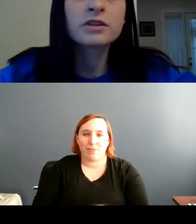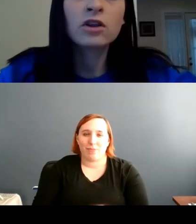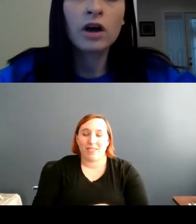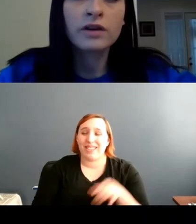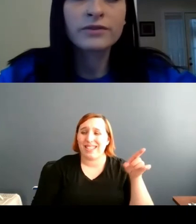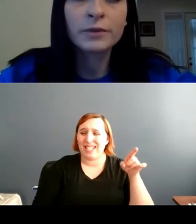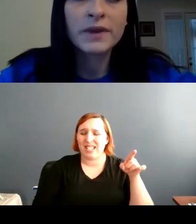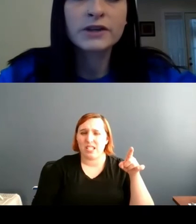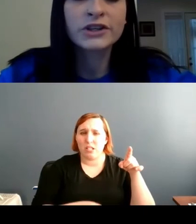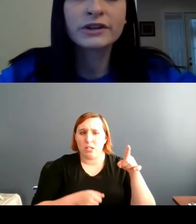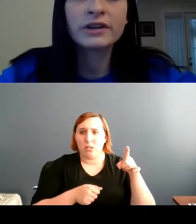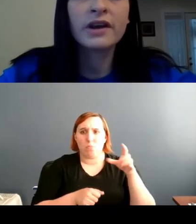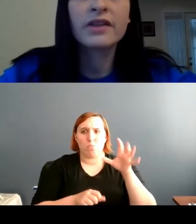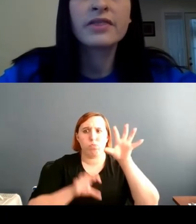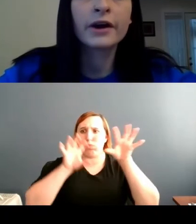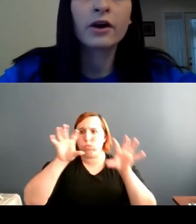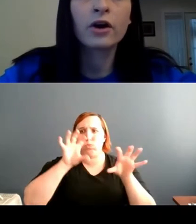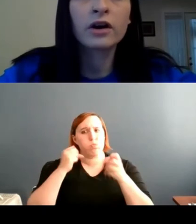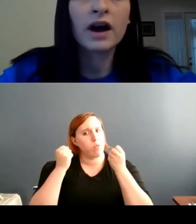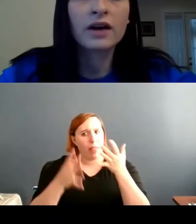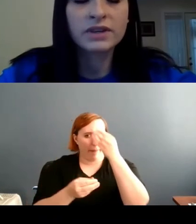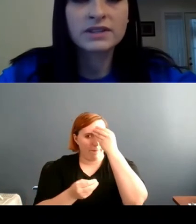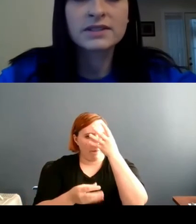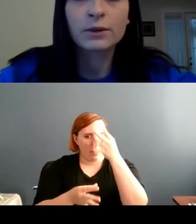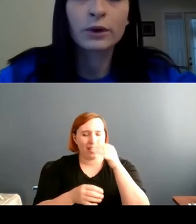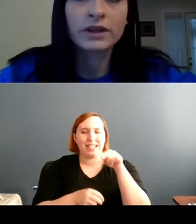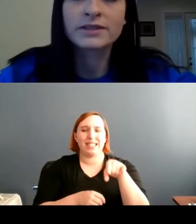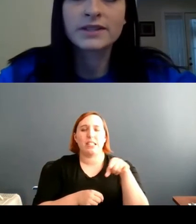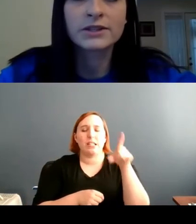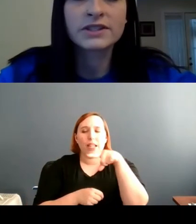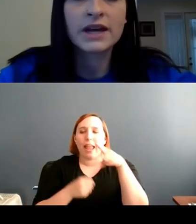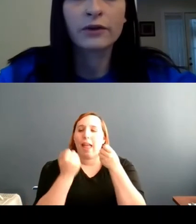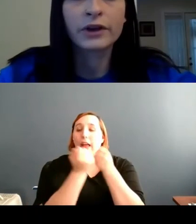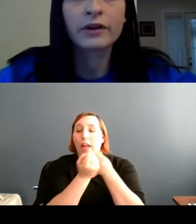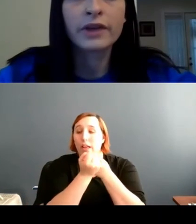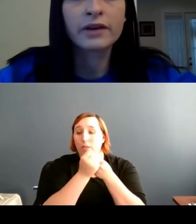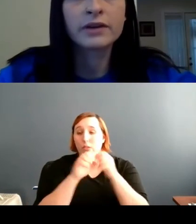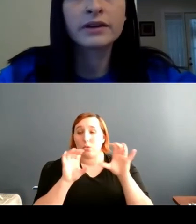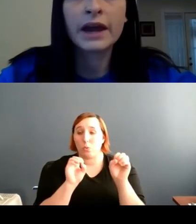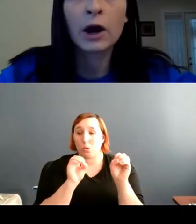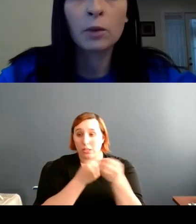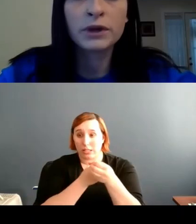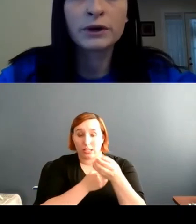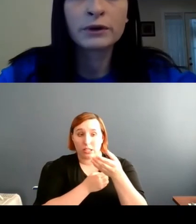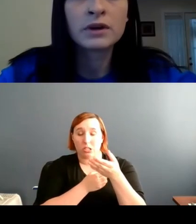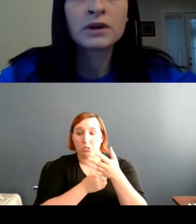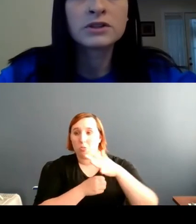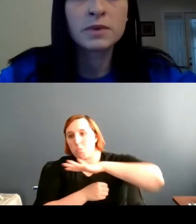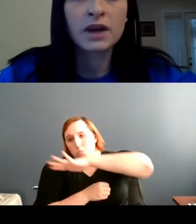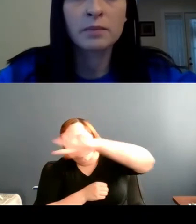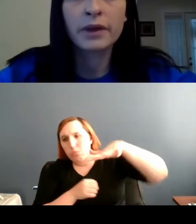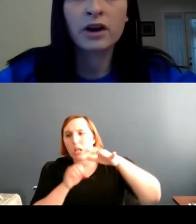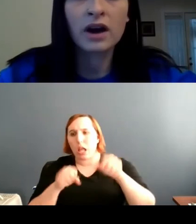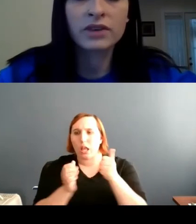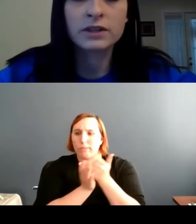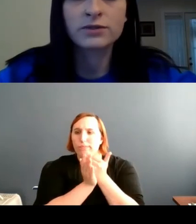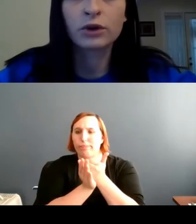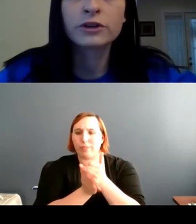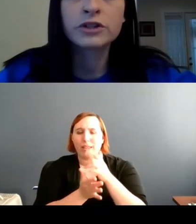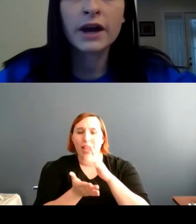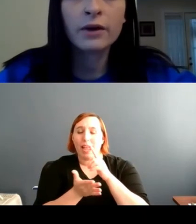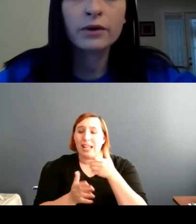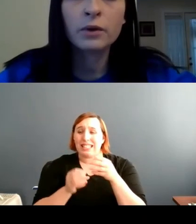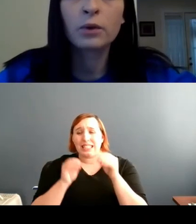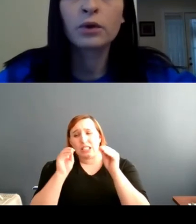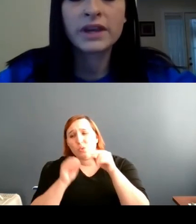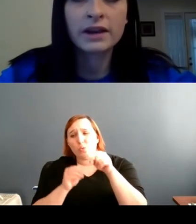So this is a lot of information, and there are advocacy organizations out there that can help you to become better advocates for